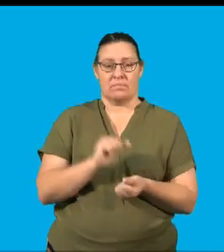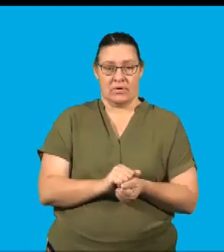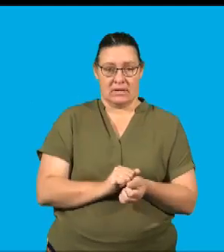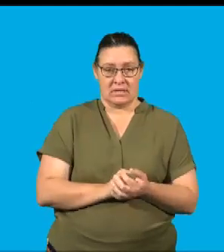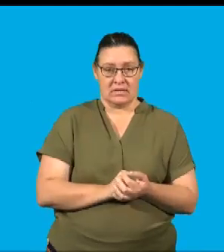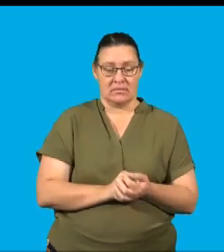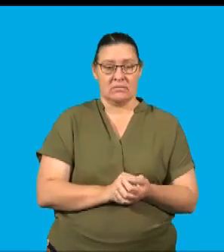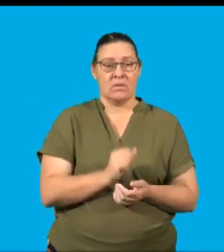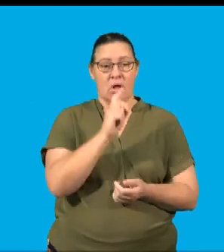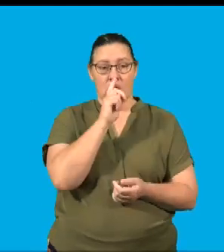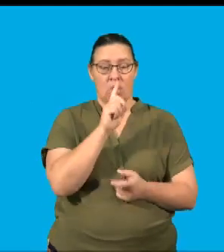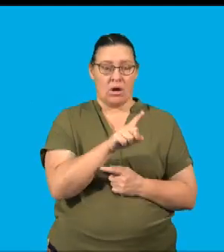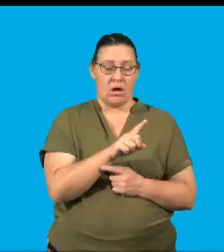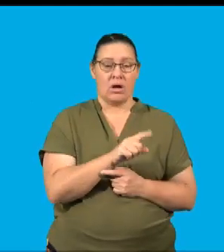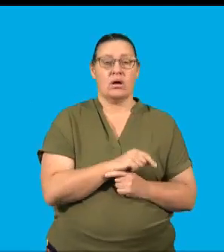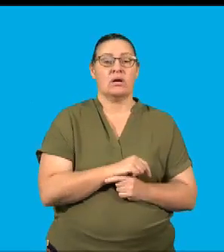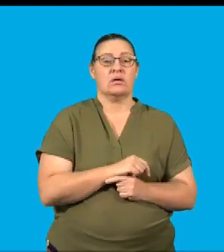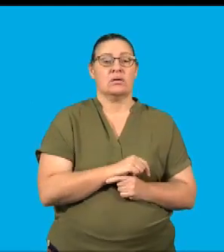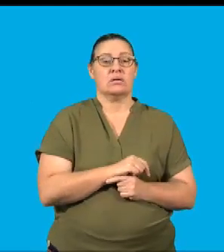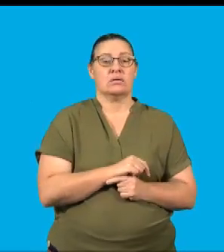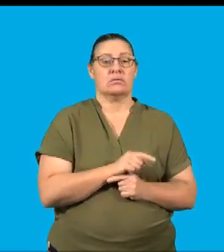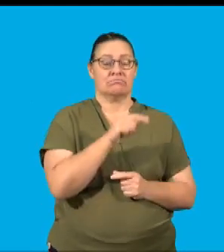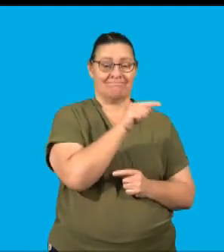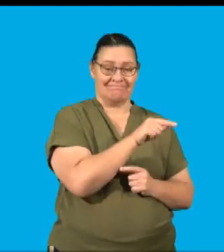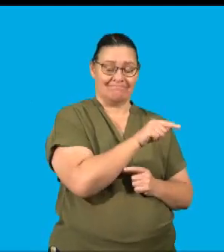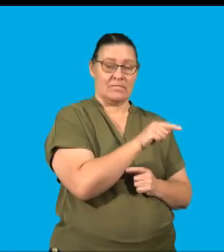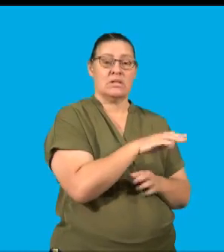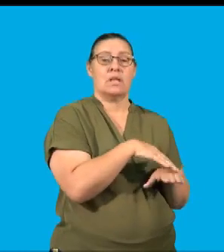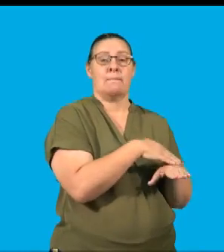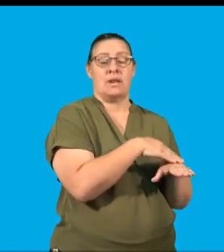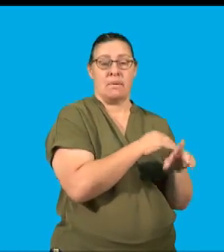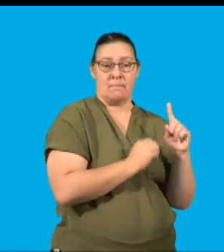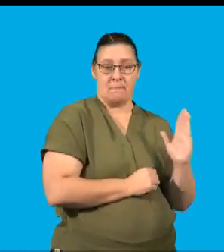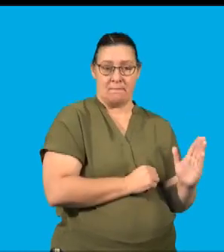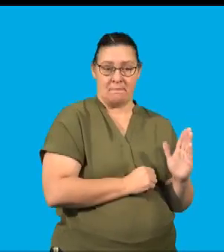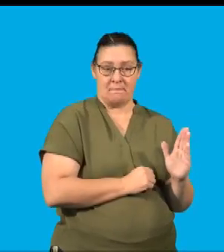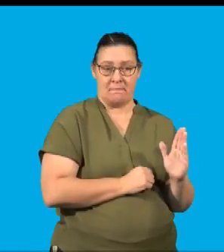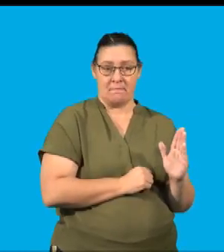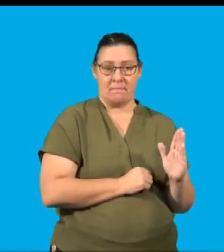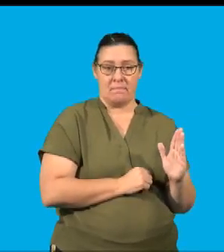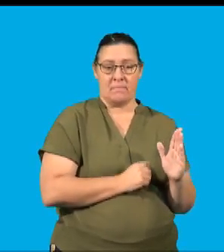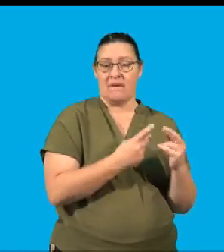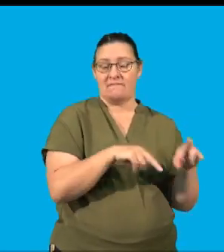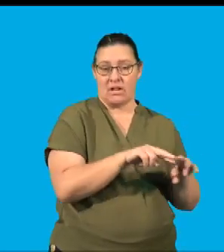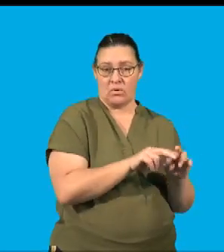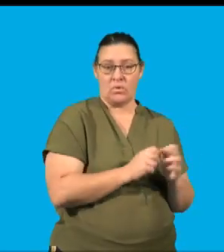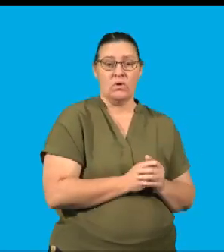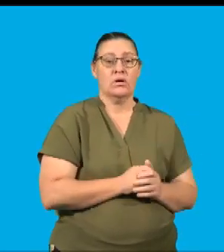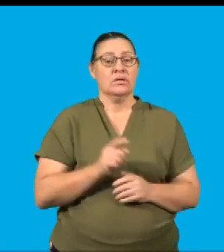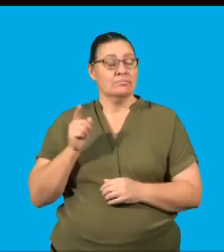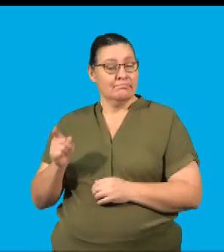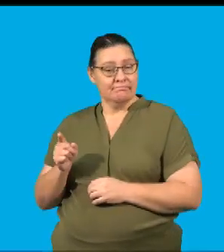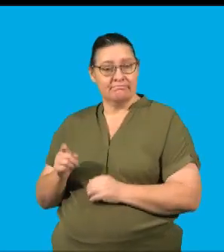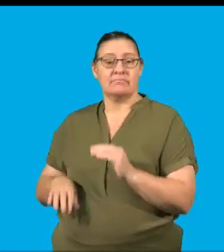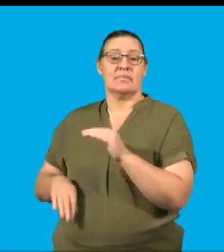summary. So looking at our box and whisker plot here, this value here represents the minimum value.